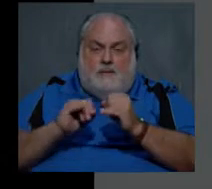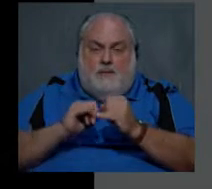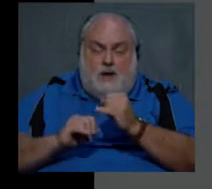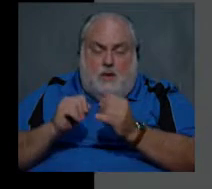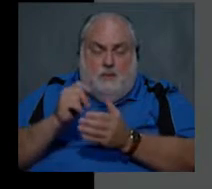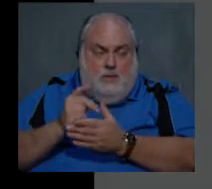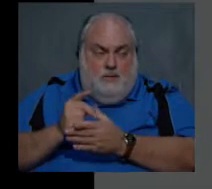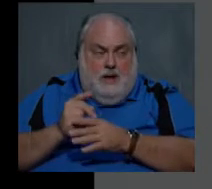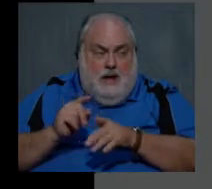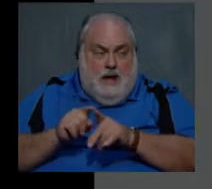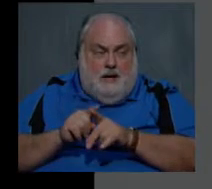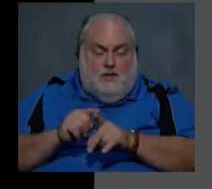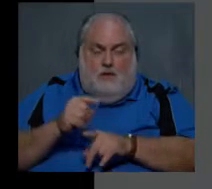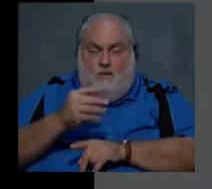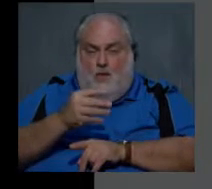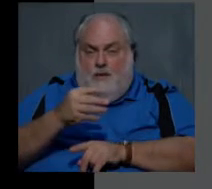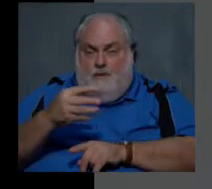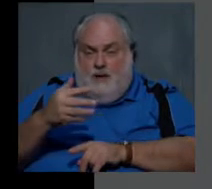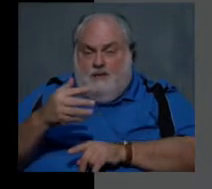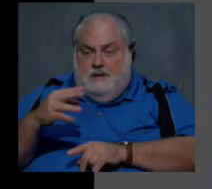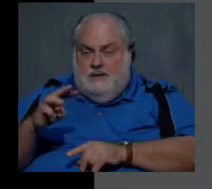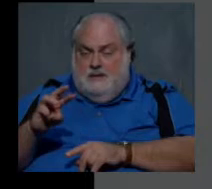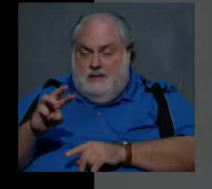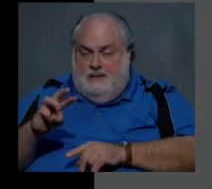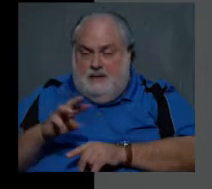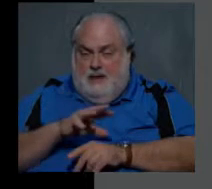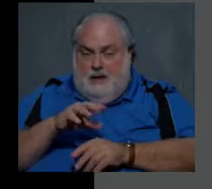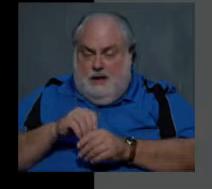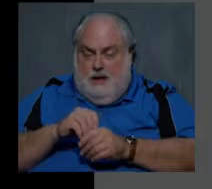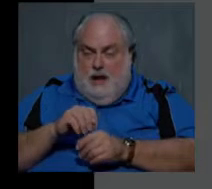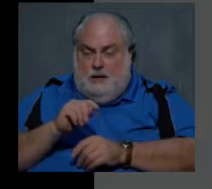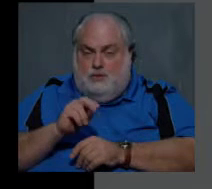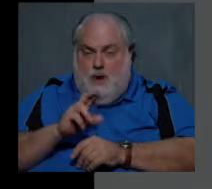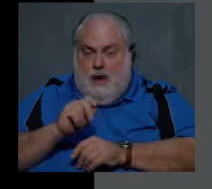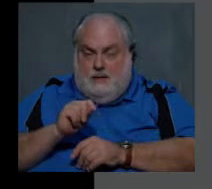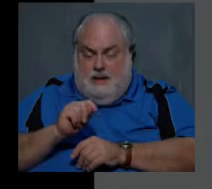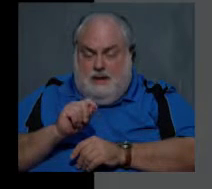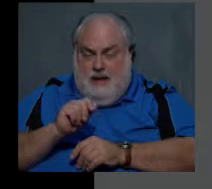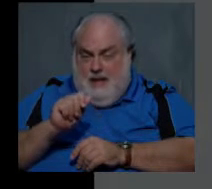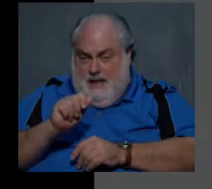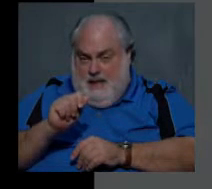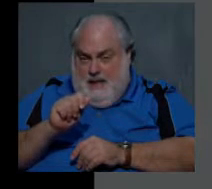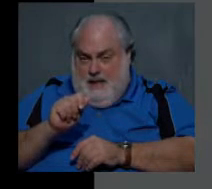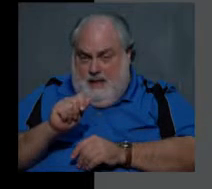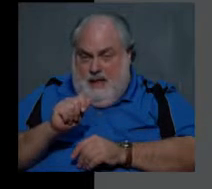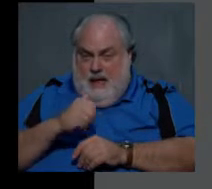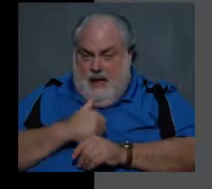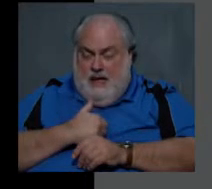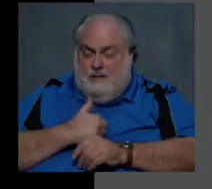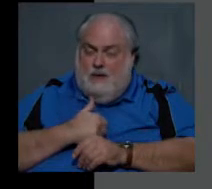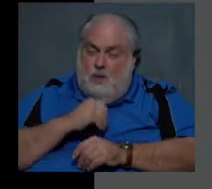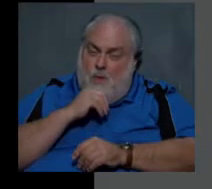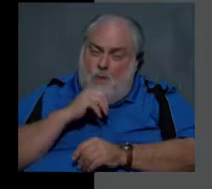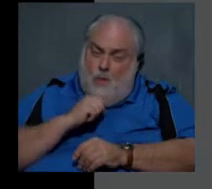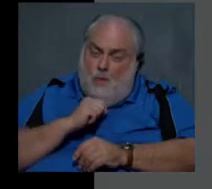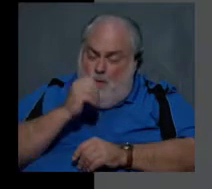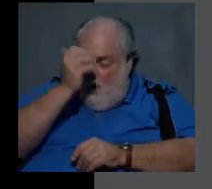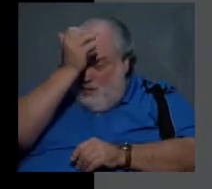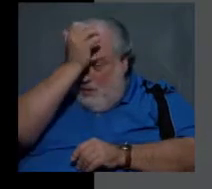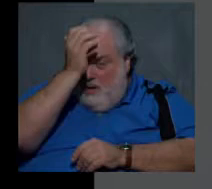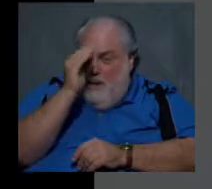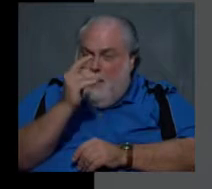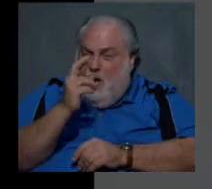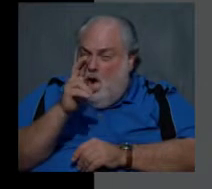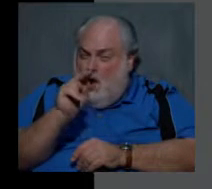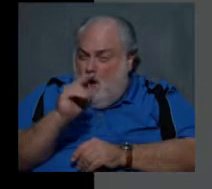and are indicated as lots 4, 5, and 6. Also included is Tract A, which has an existing barn and pond. Tract A